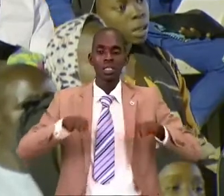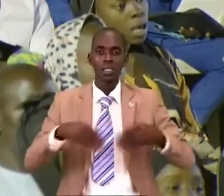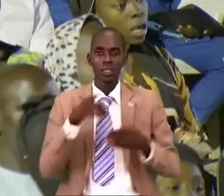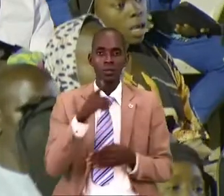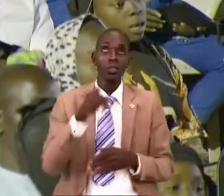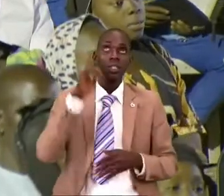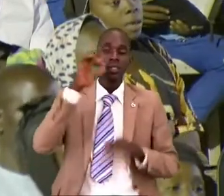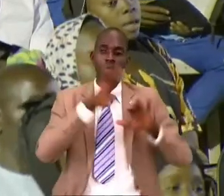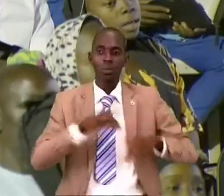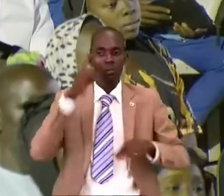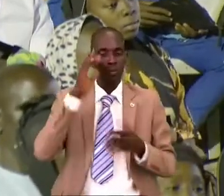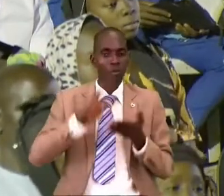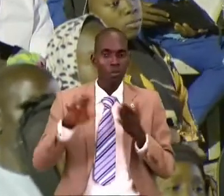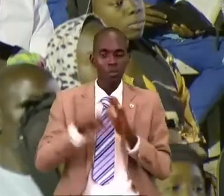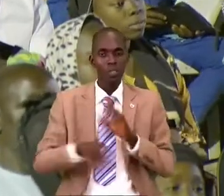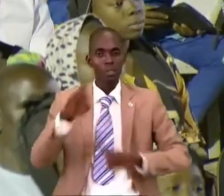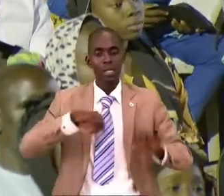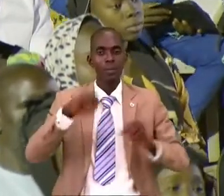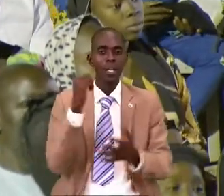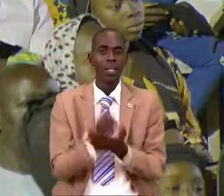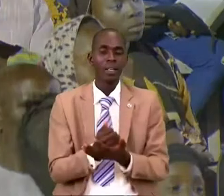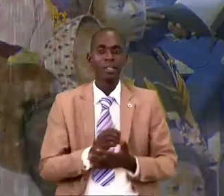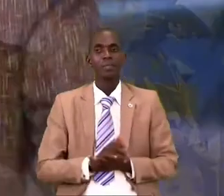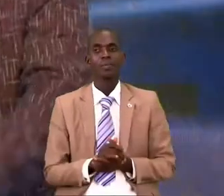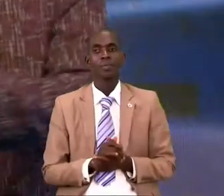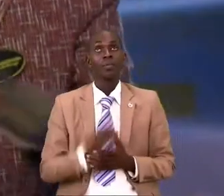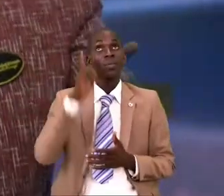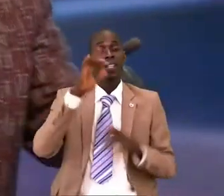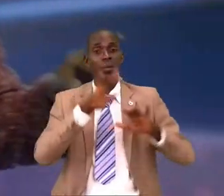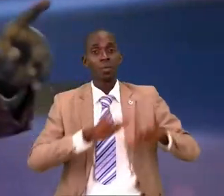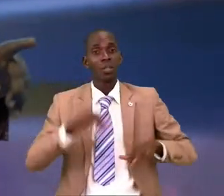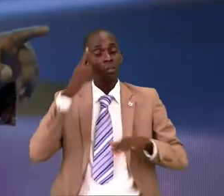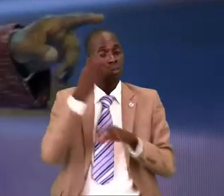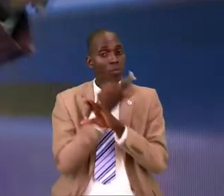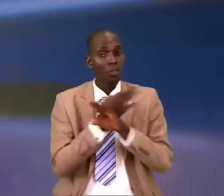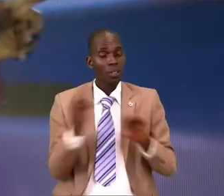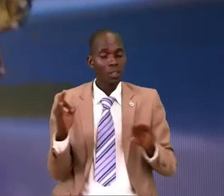Amen. His mercy for healing. Say amen. Amen. His